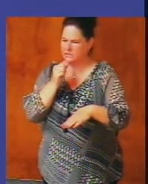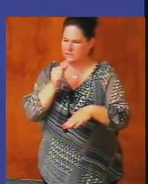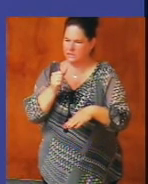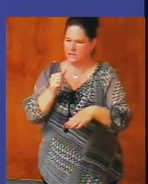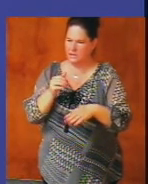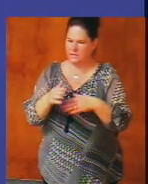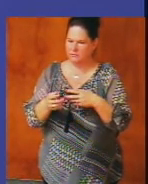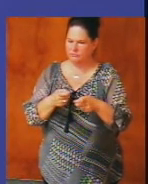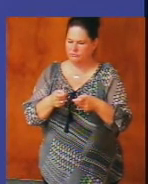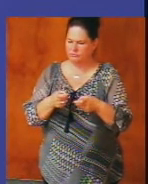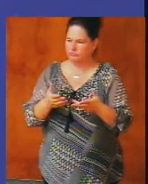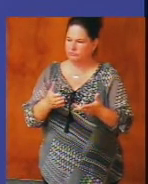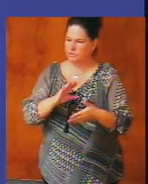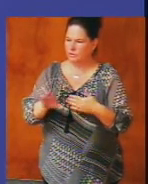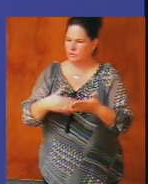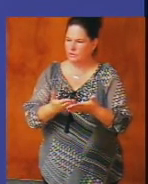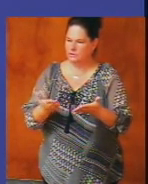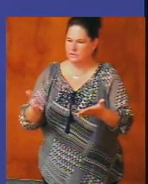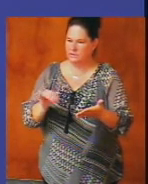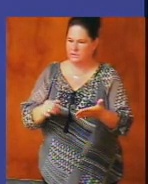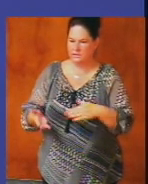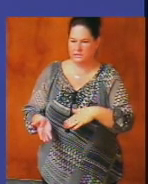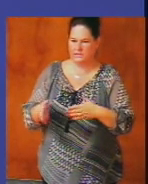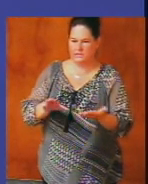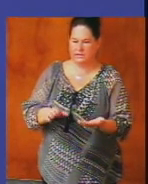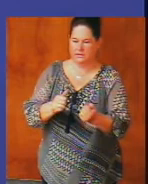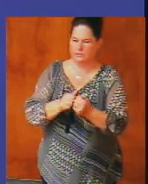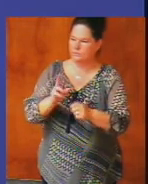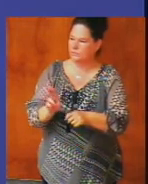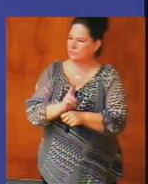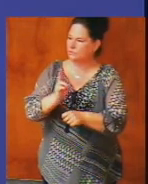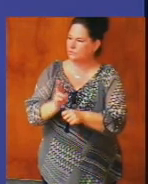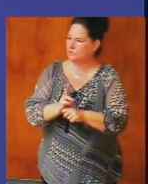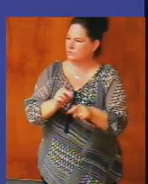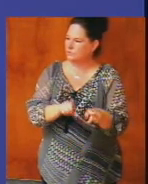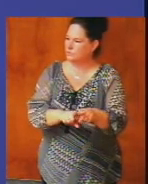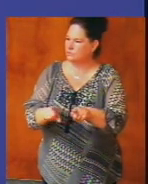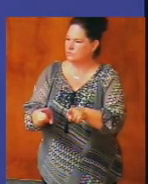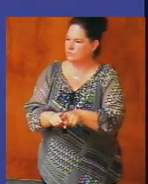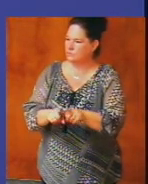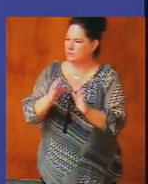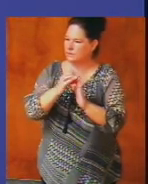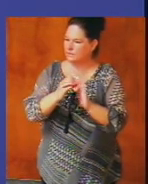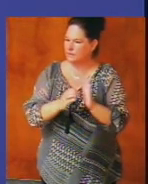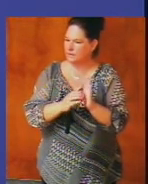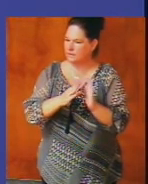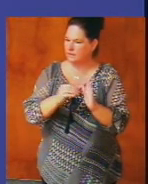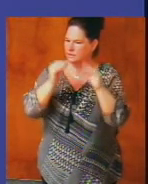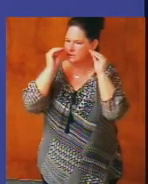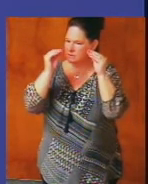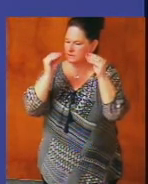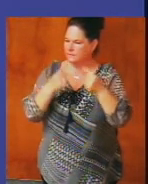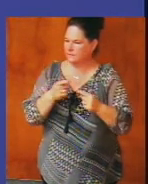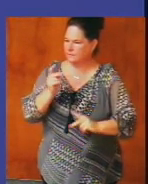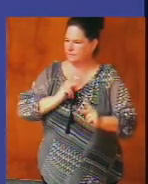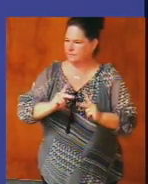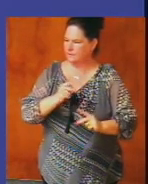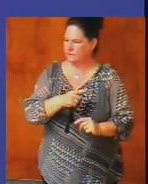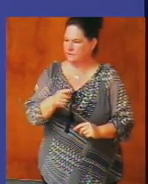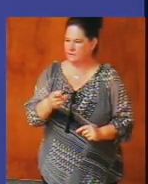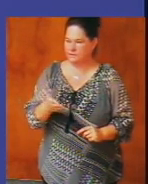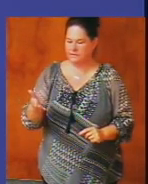all concern things which perish with the using, according to the commandments and doctrines of men. These